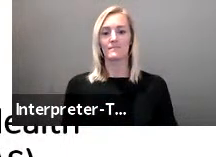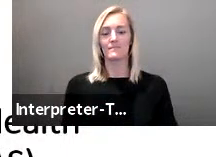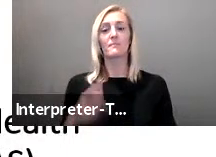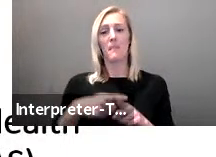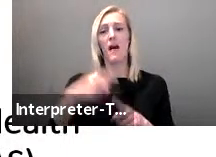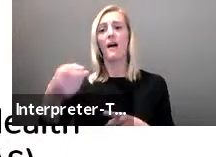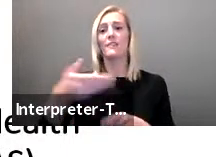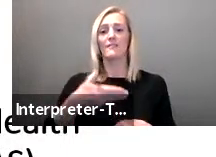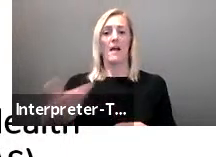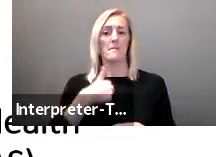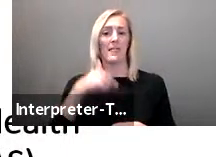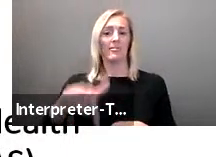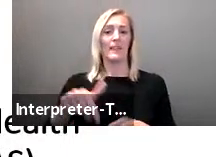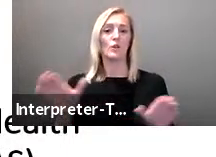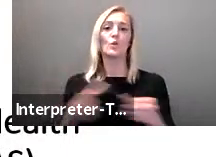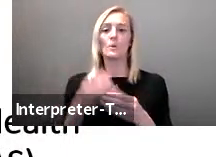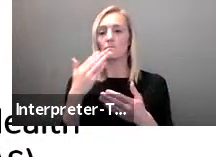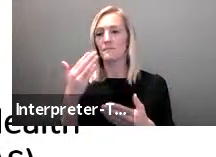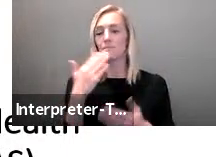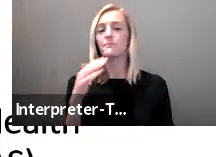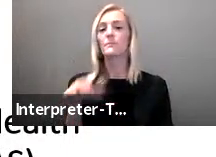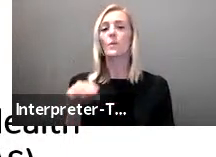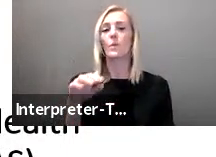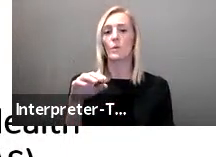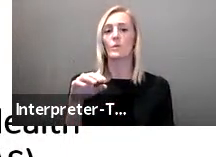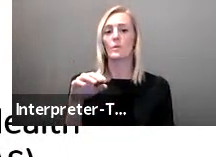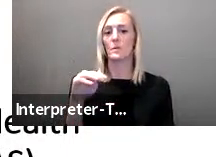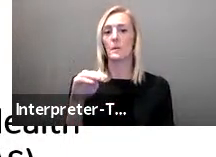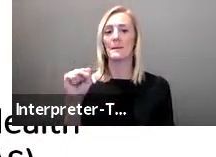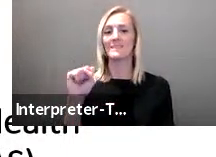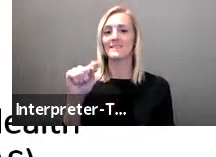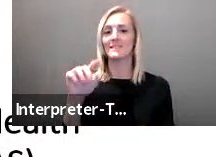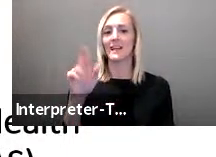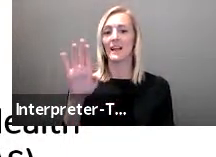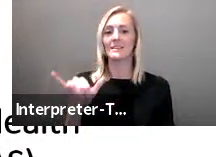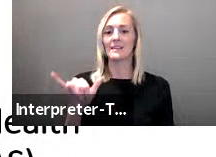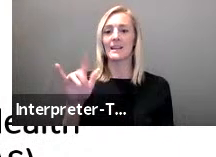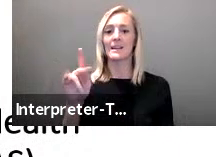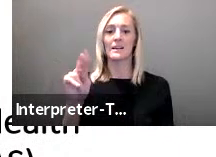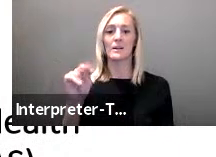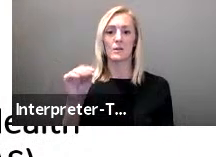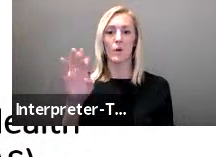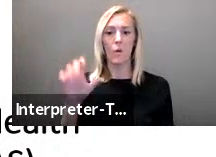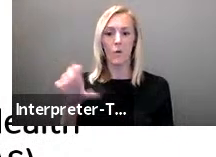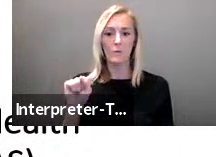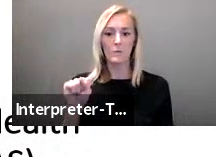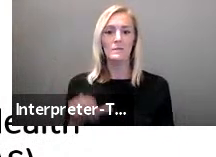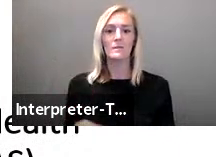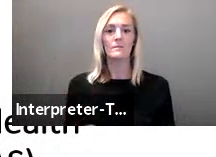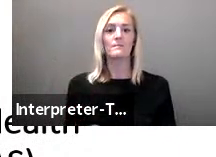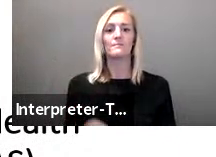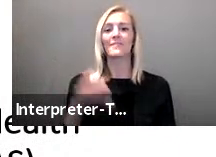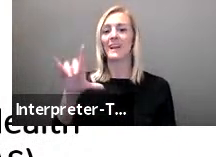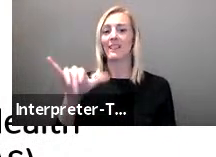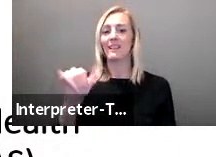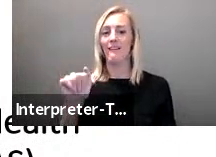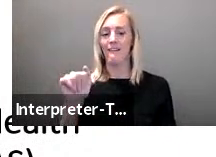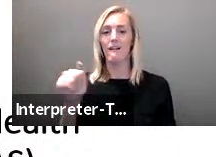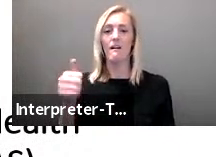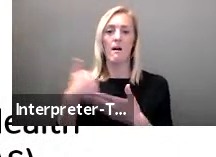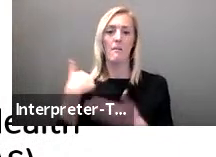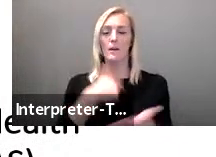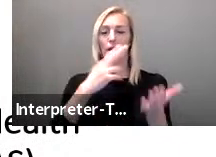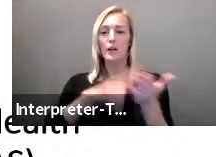group also. Miss Stacy Knowles, Clea, they're trying to get us, help to get us enrolled and certified,